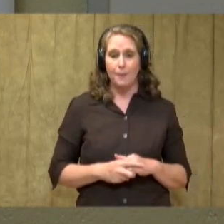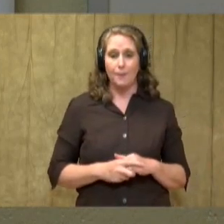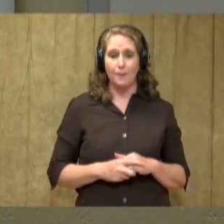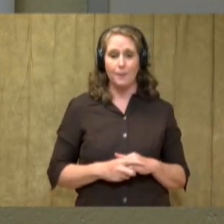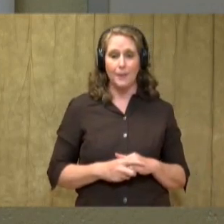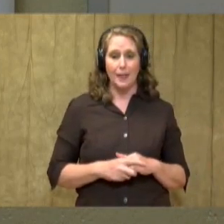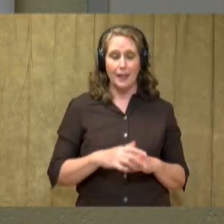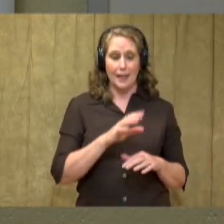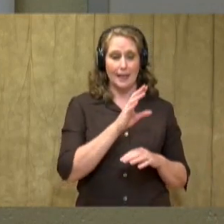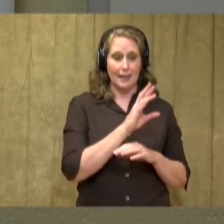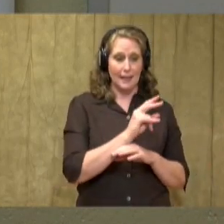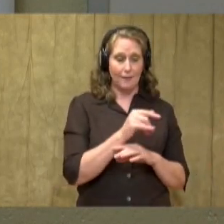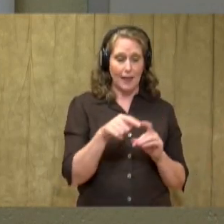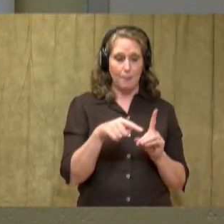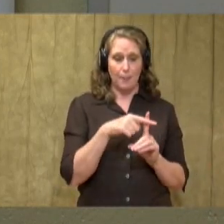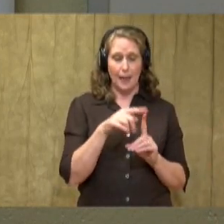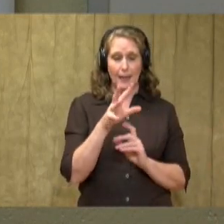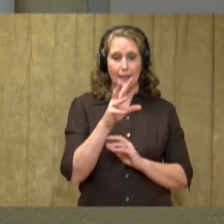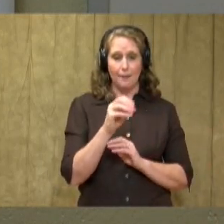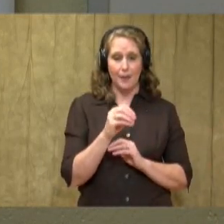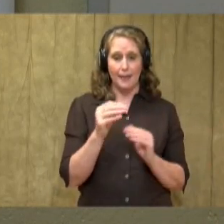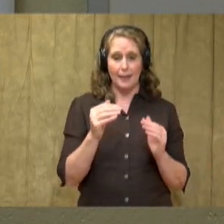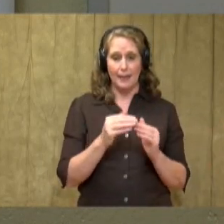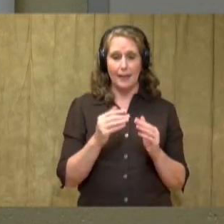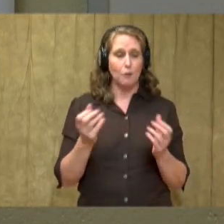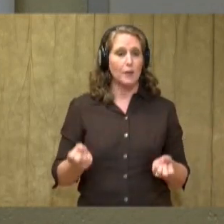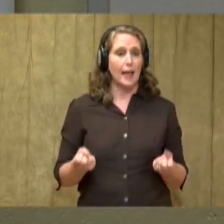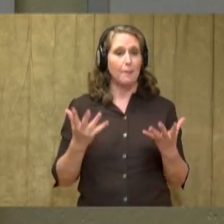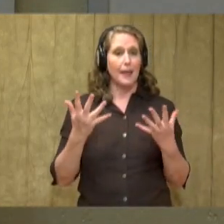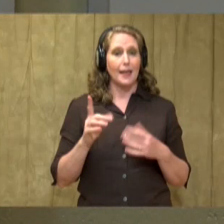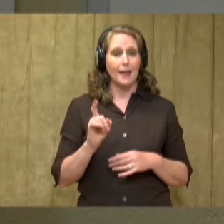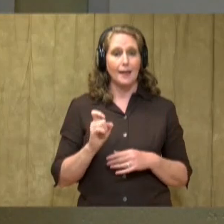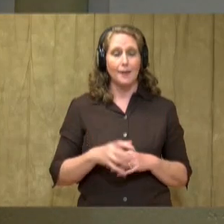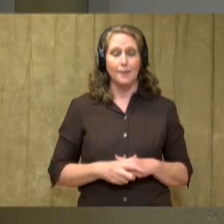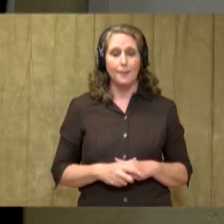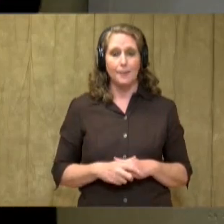17 plus 50 gives us what?